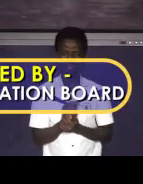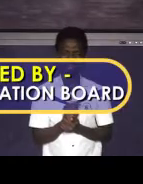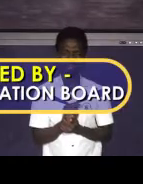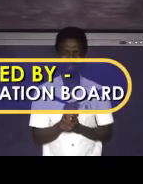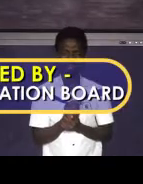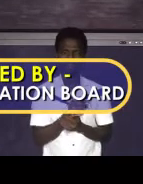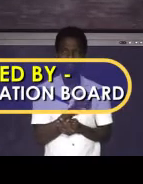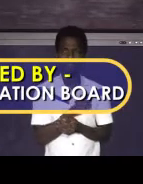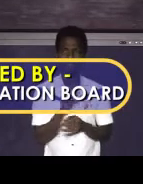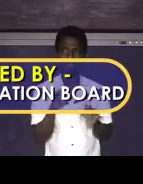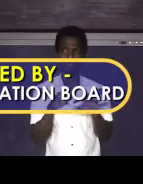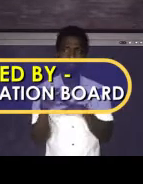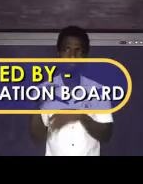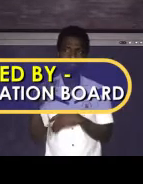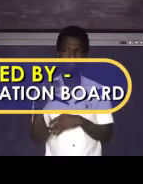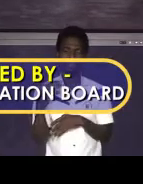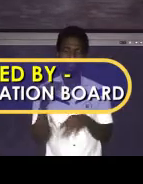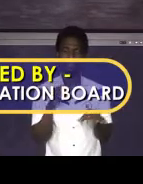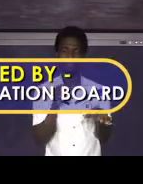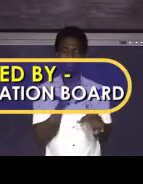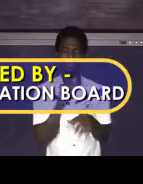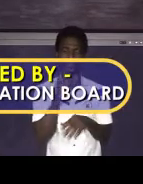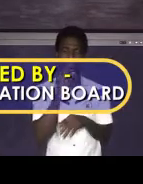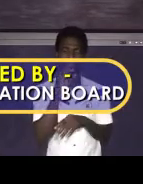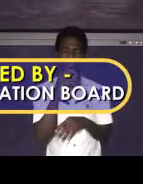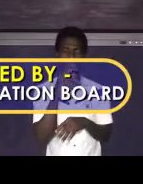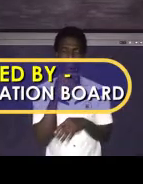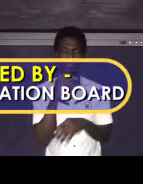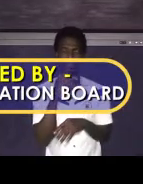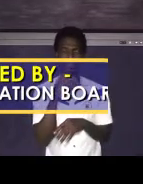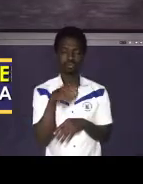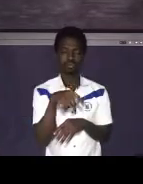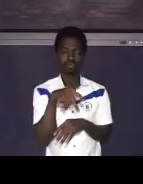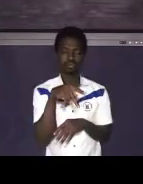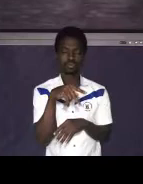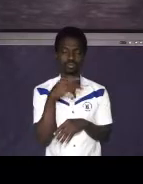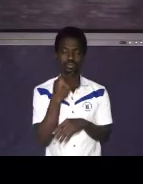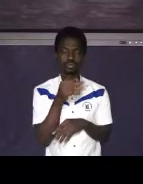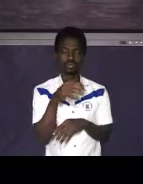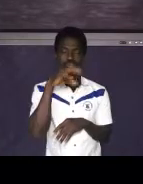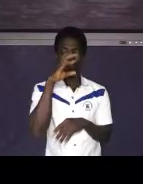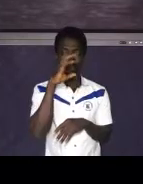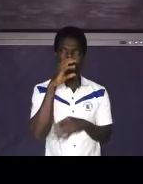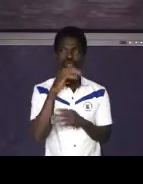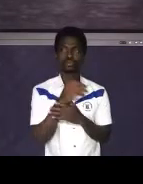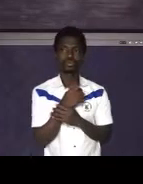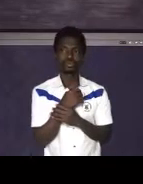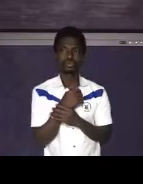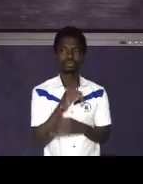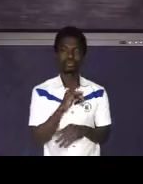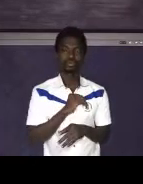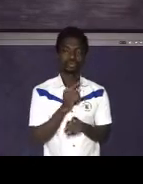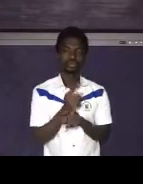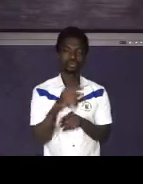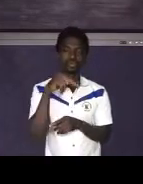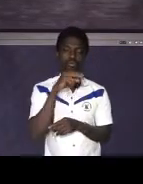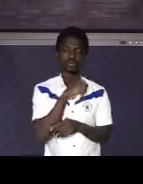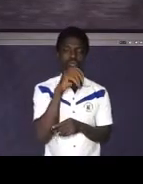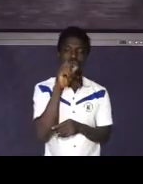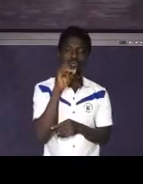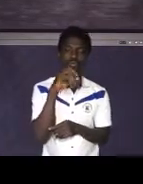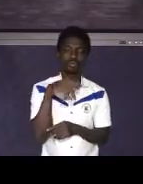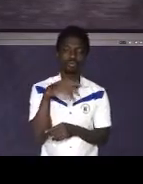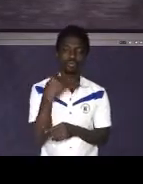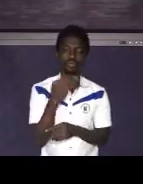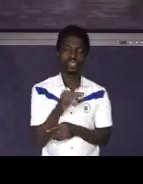A sip of drink. A sip of water. I just need a sip